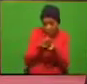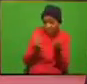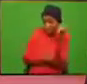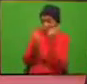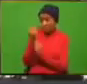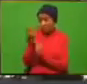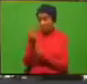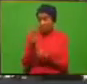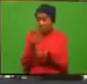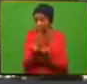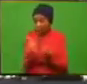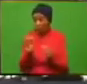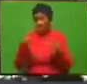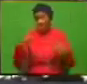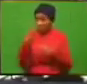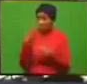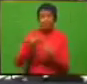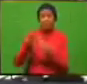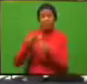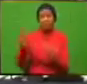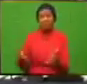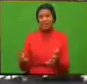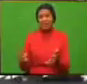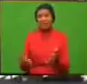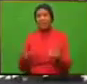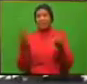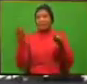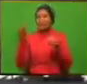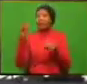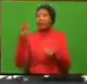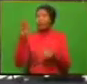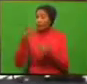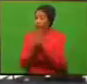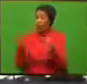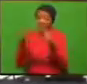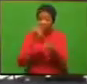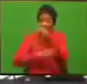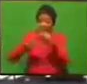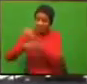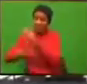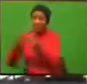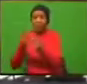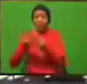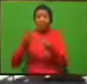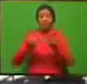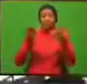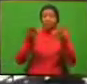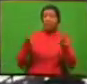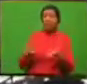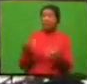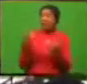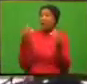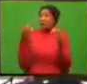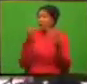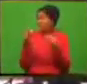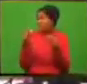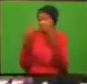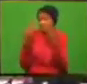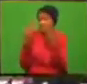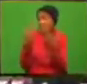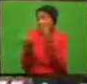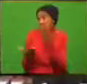don't sleep any better knowing that the people who stole from them have doctorates and master's degrees.